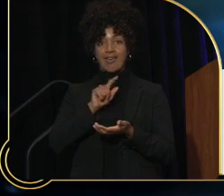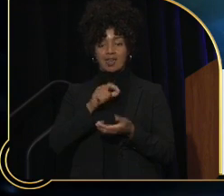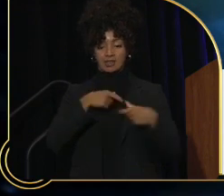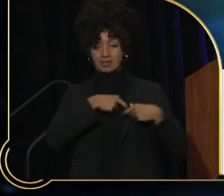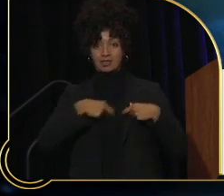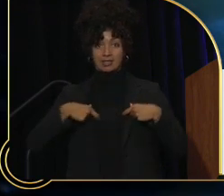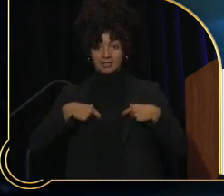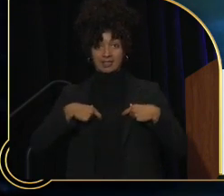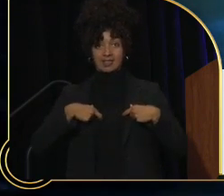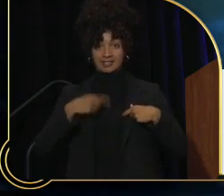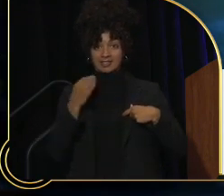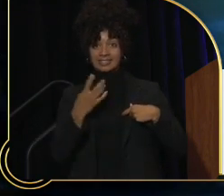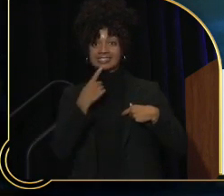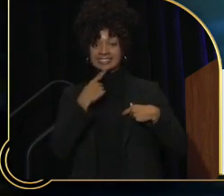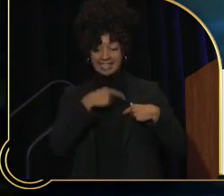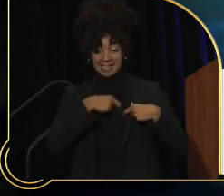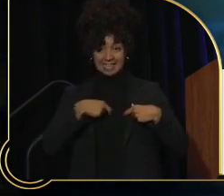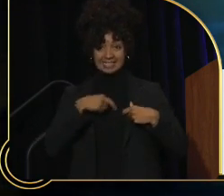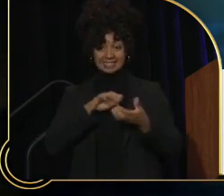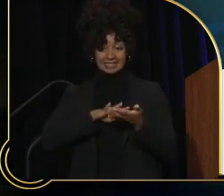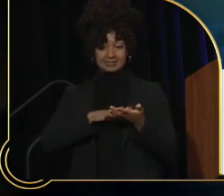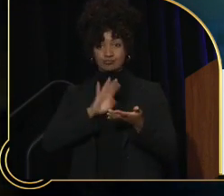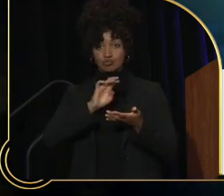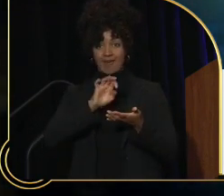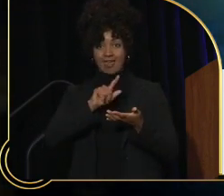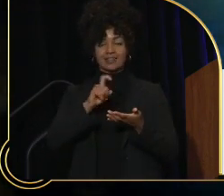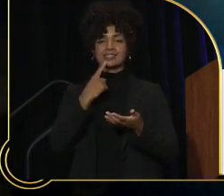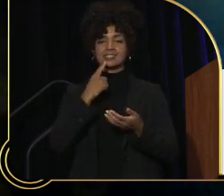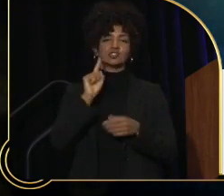says, just be you.